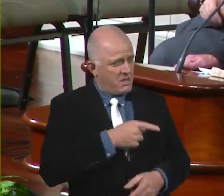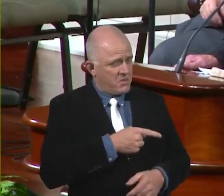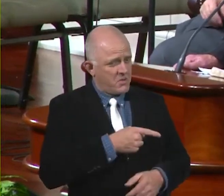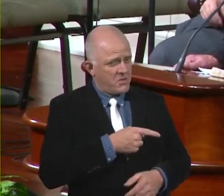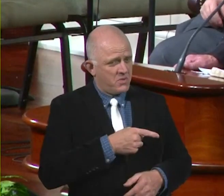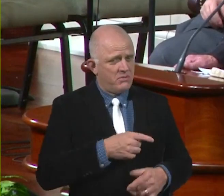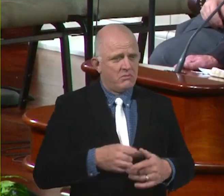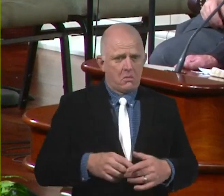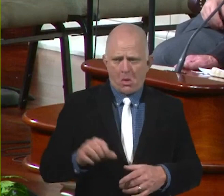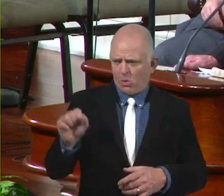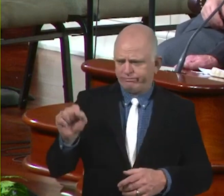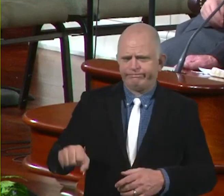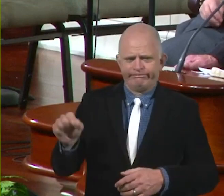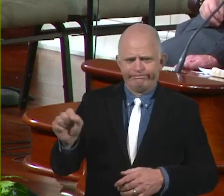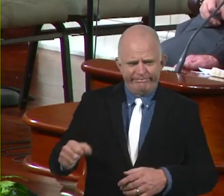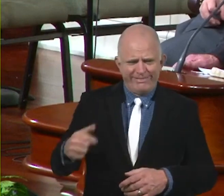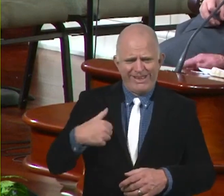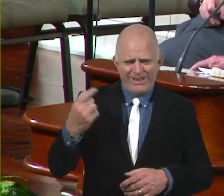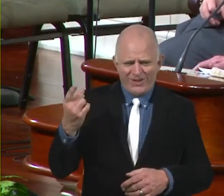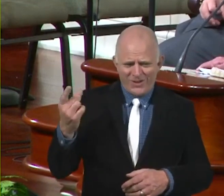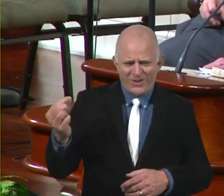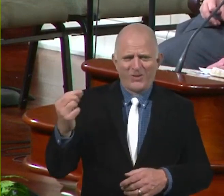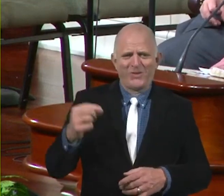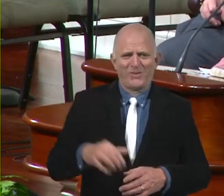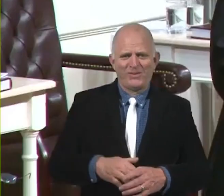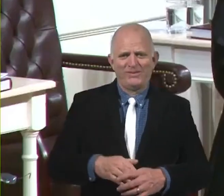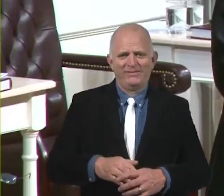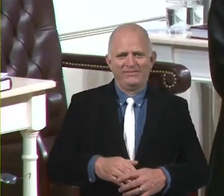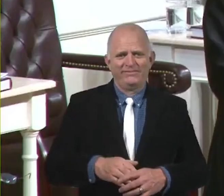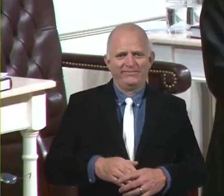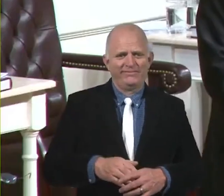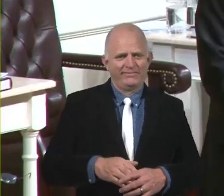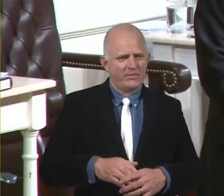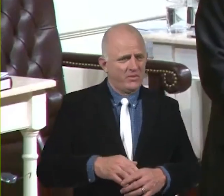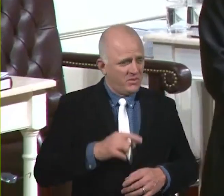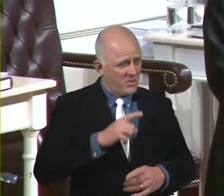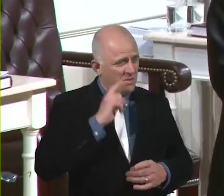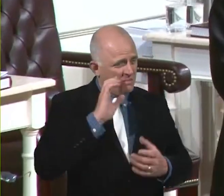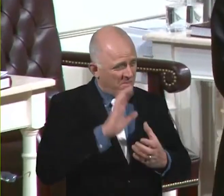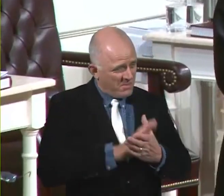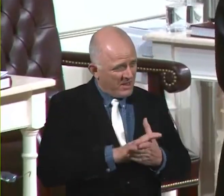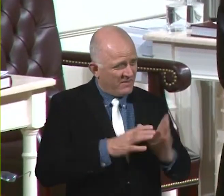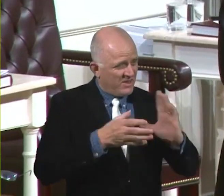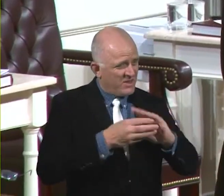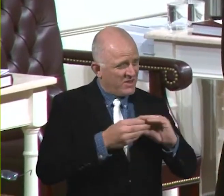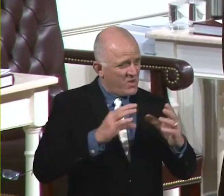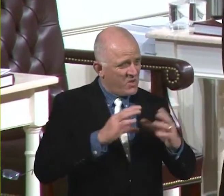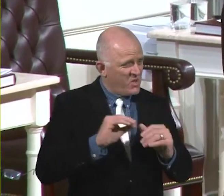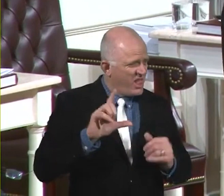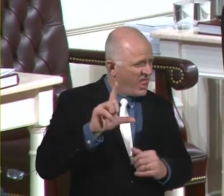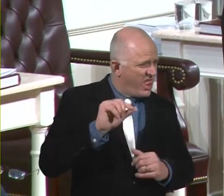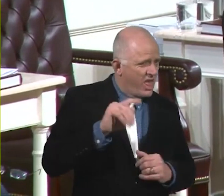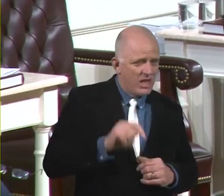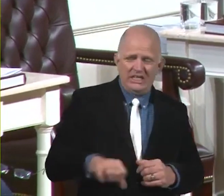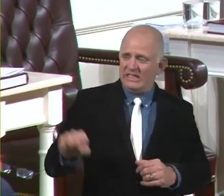I said, I do. He said, you believe the story of Lot? I said,